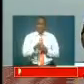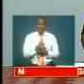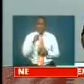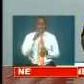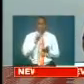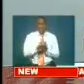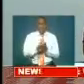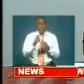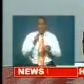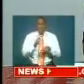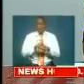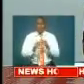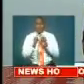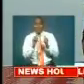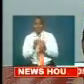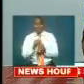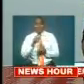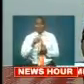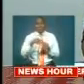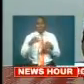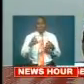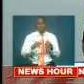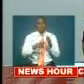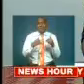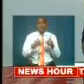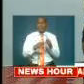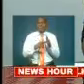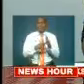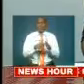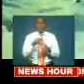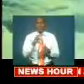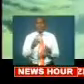She said this during a chat on Showbiz on GBC